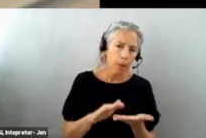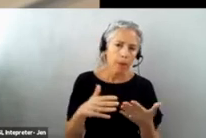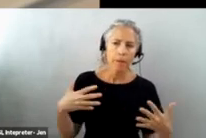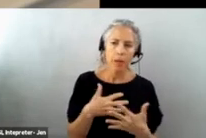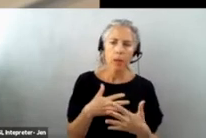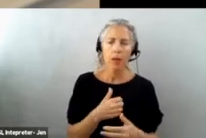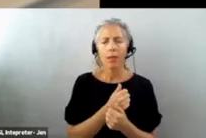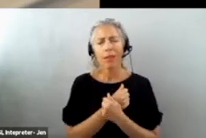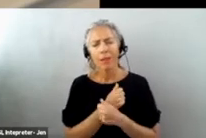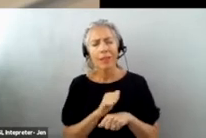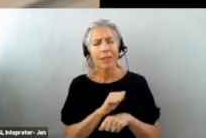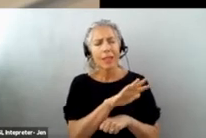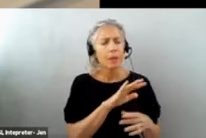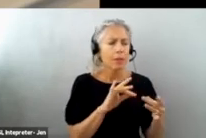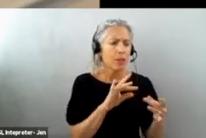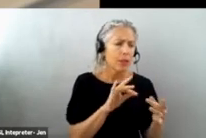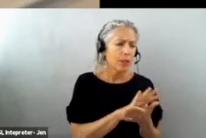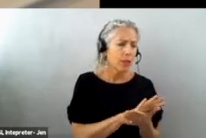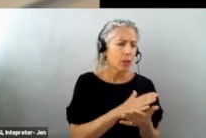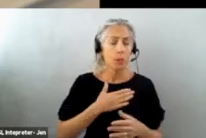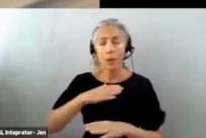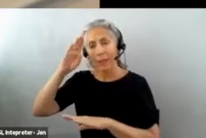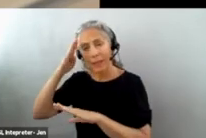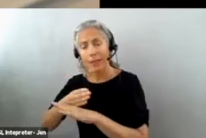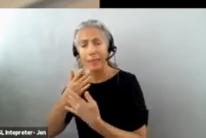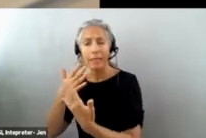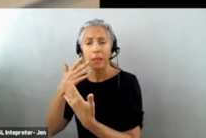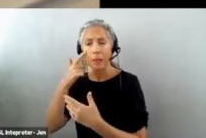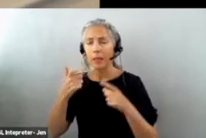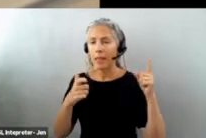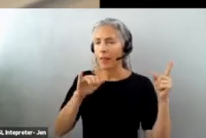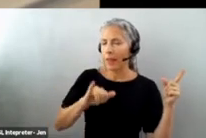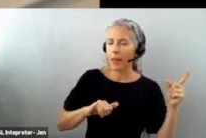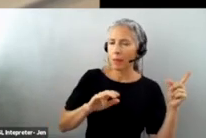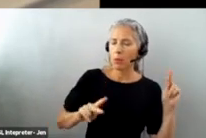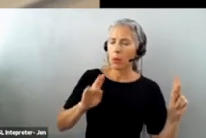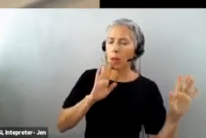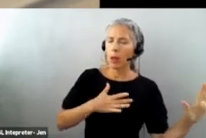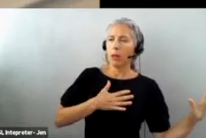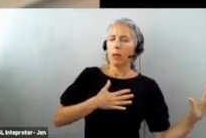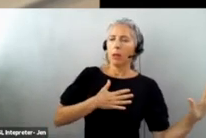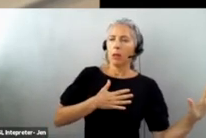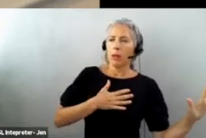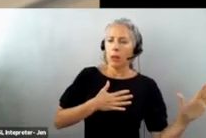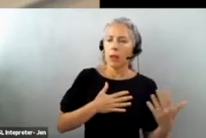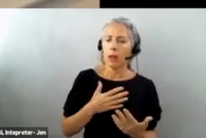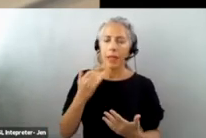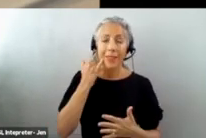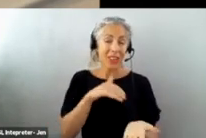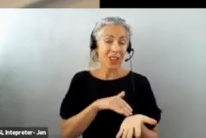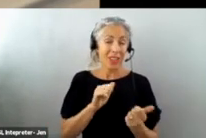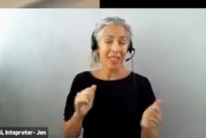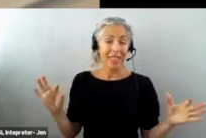them little snippet videos of my son singing because I know that's a lifeline. And I feel that if the doctors can